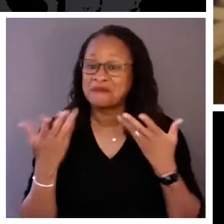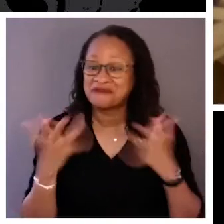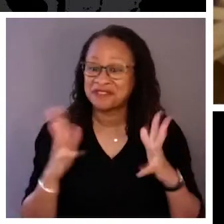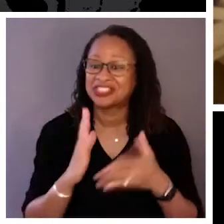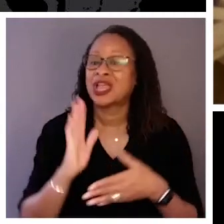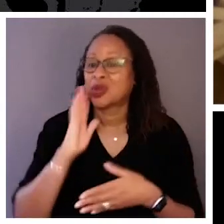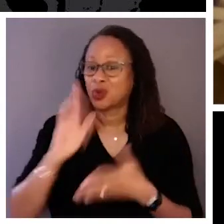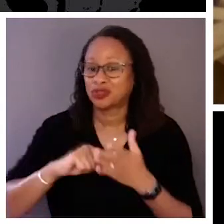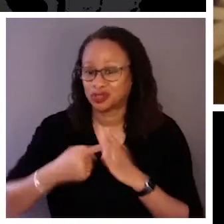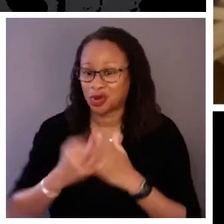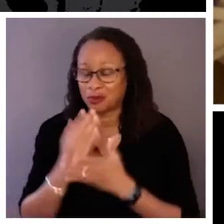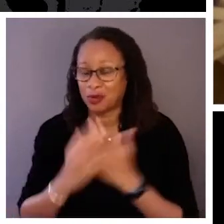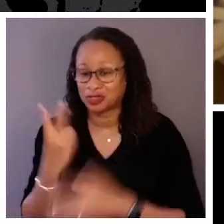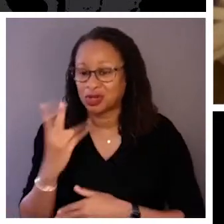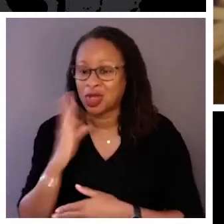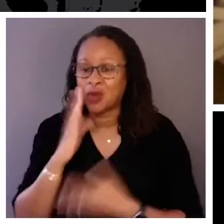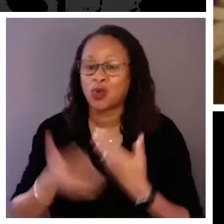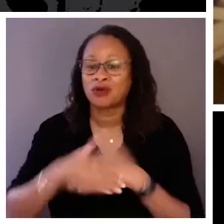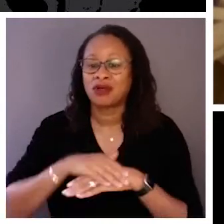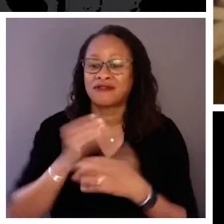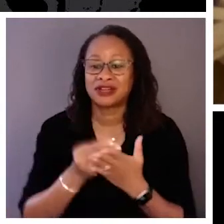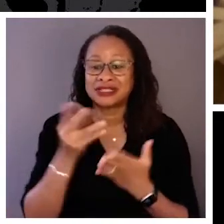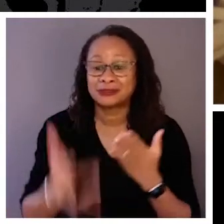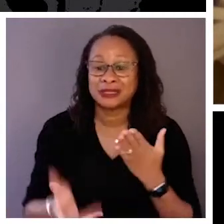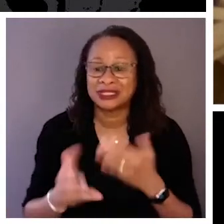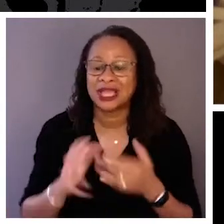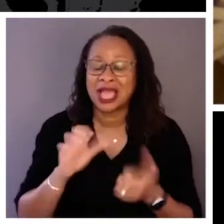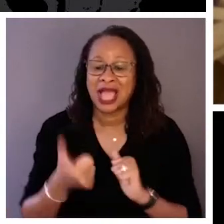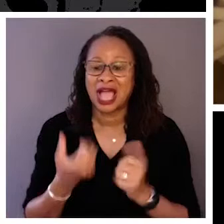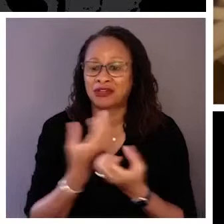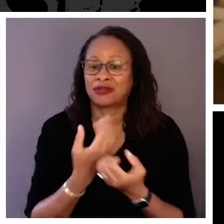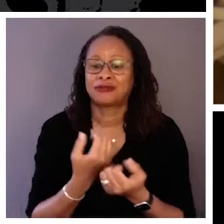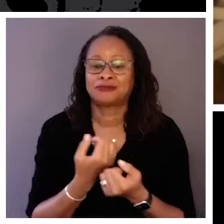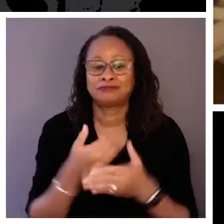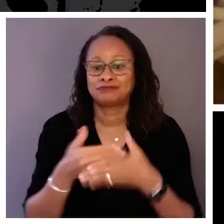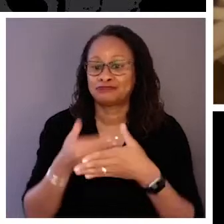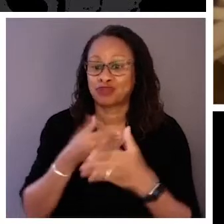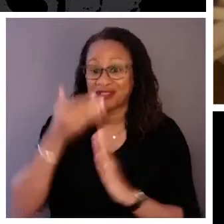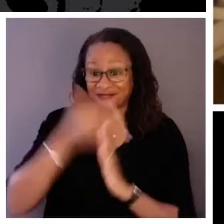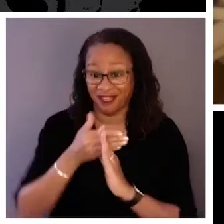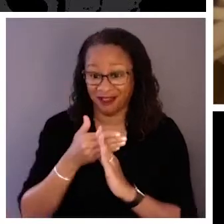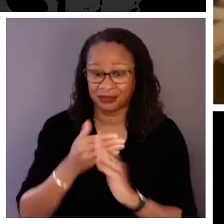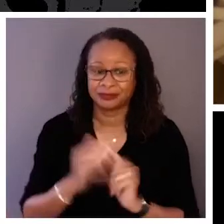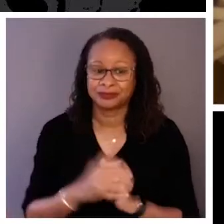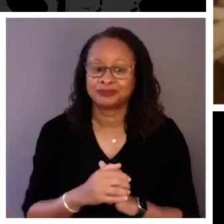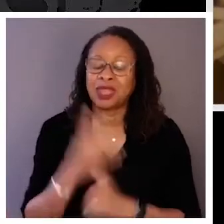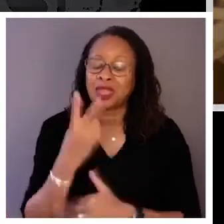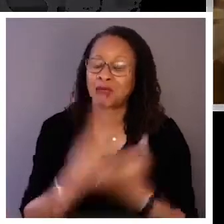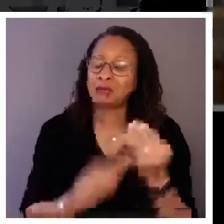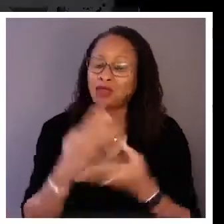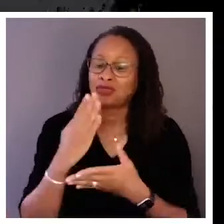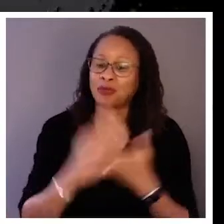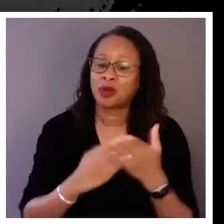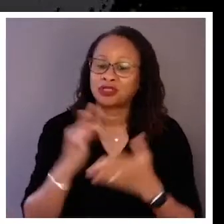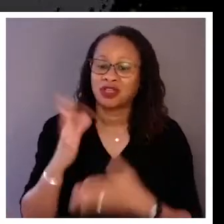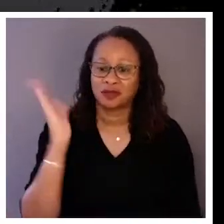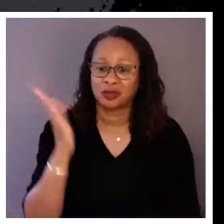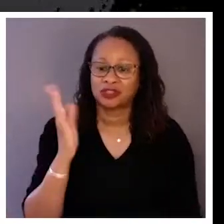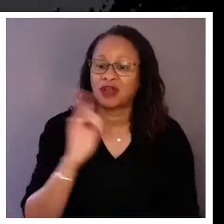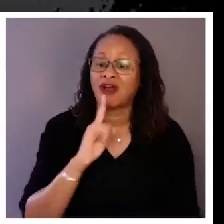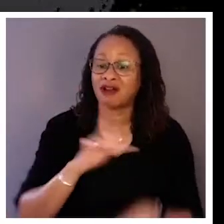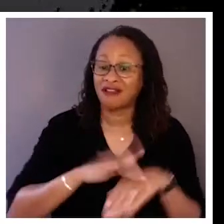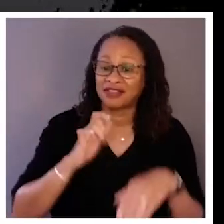two will cover expenses and how to free file. Don't miss it. Both parts of this presentation are available at